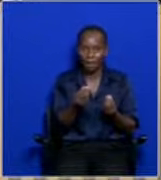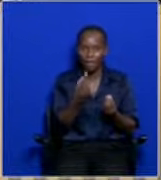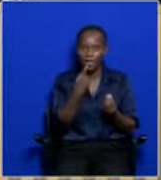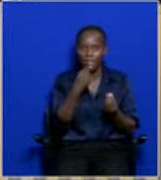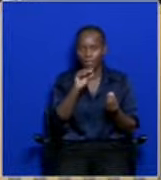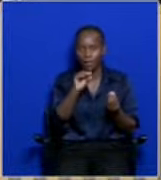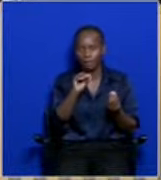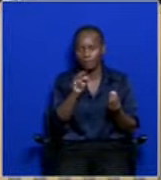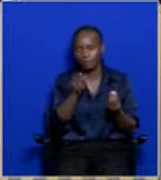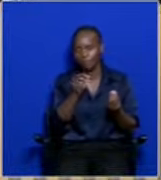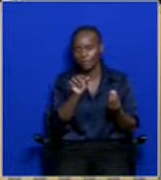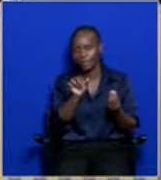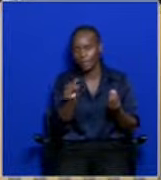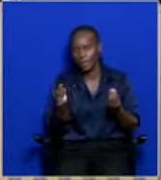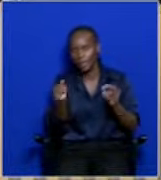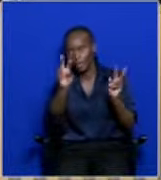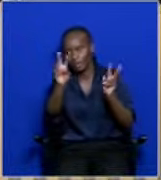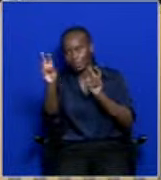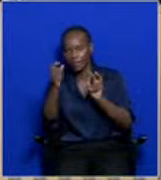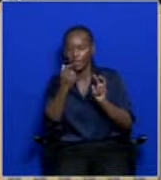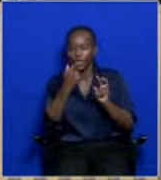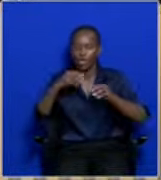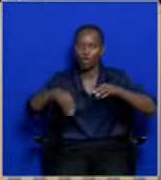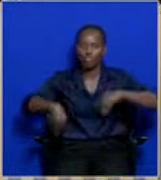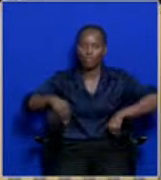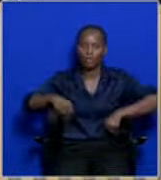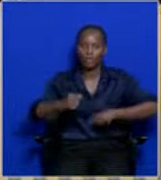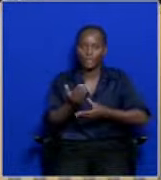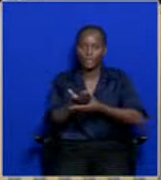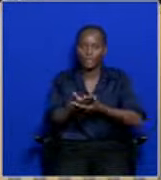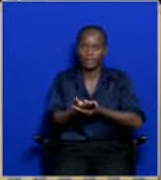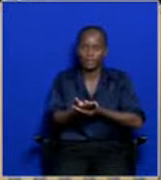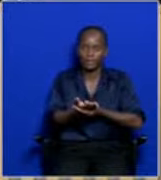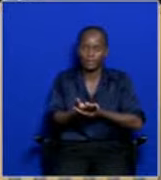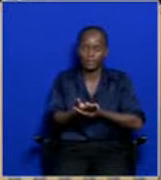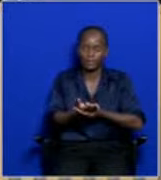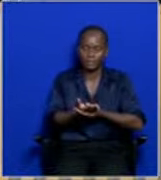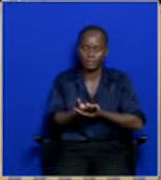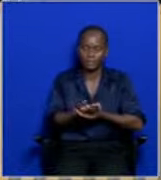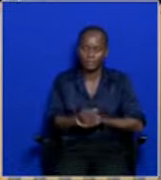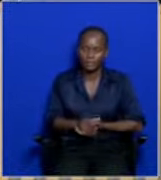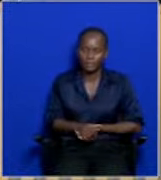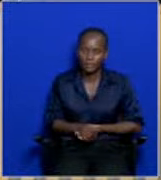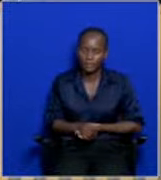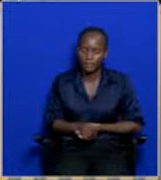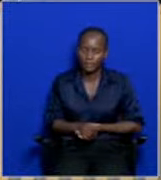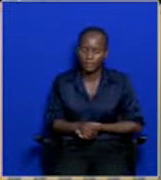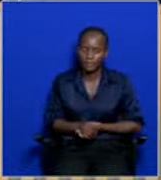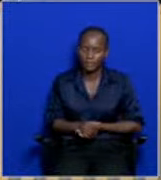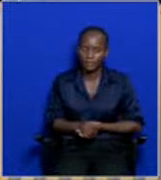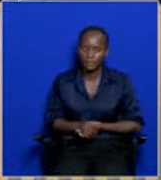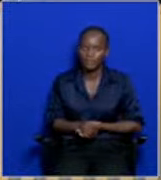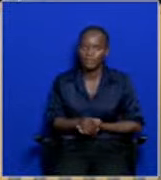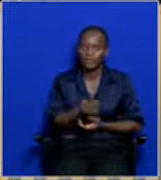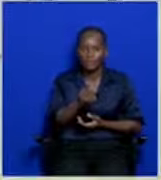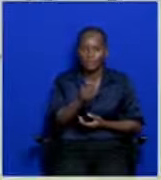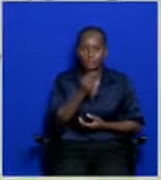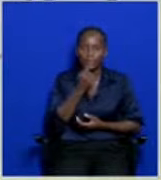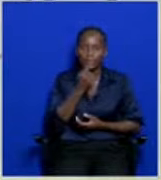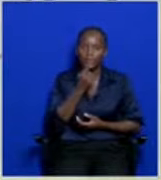yes. next to reference. And you state the offense is one of corruption.